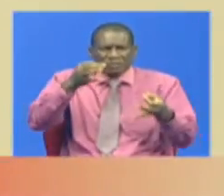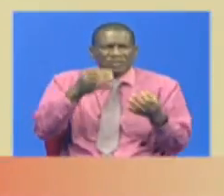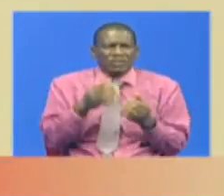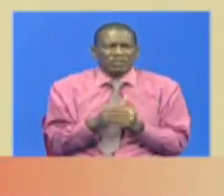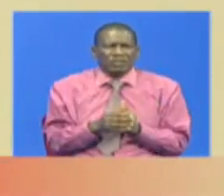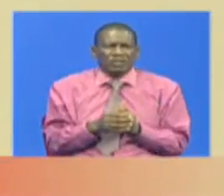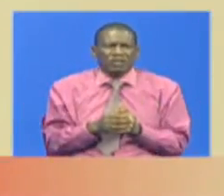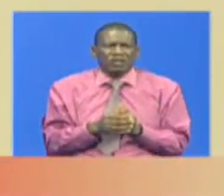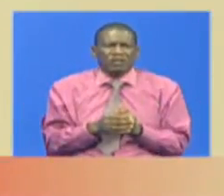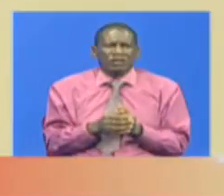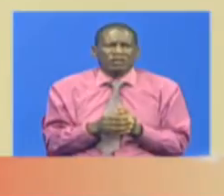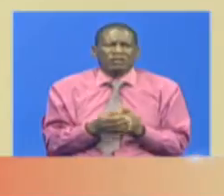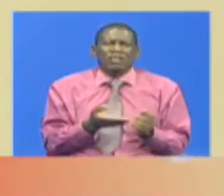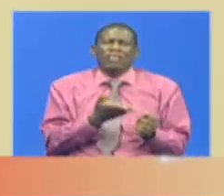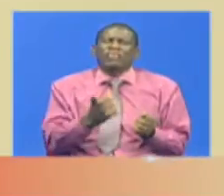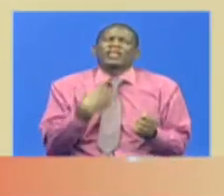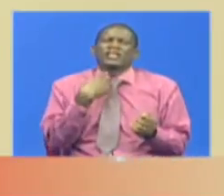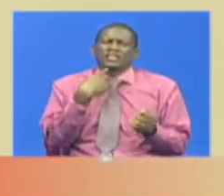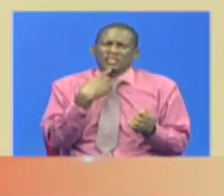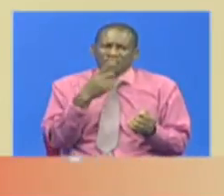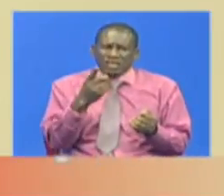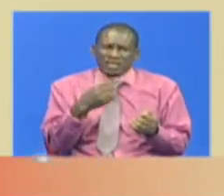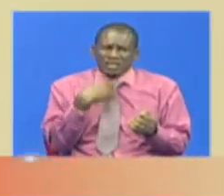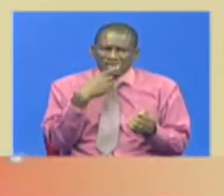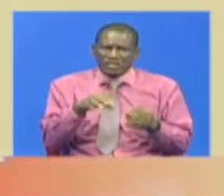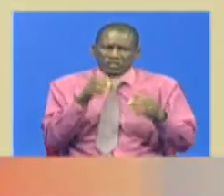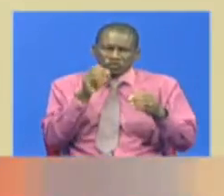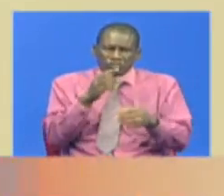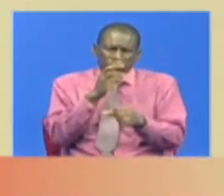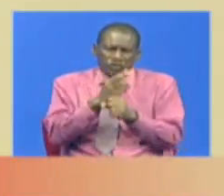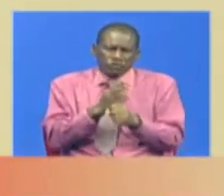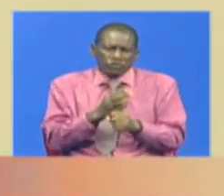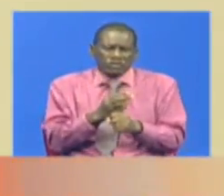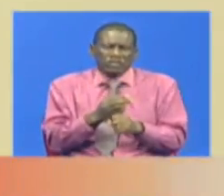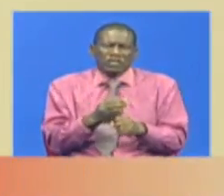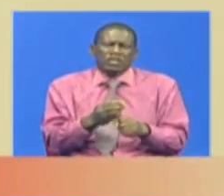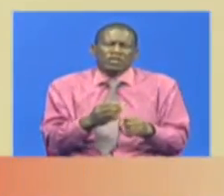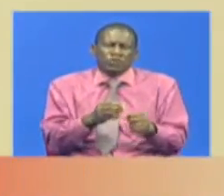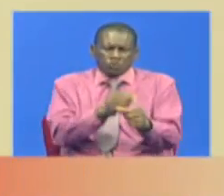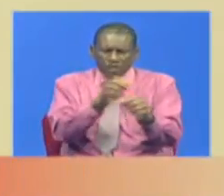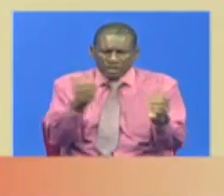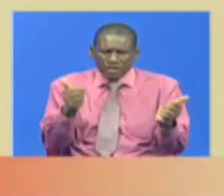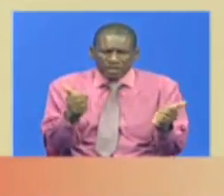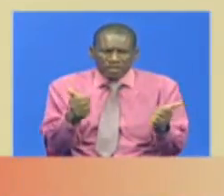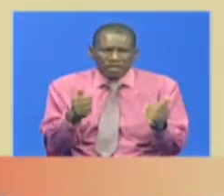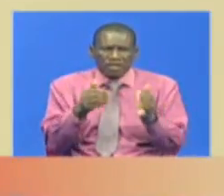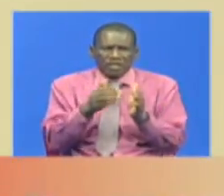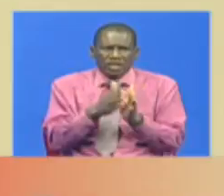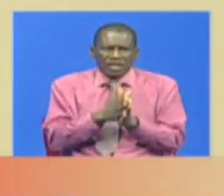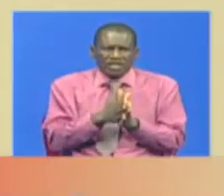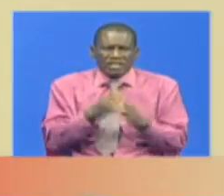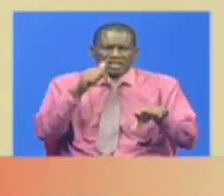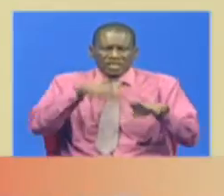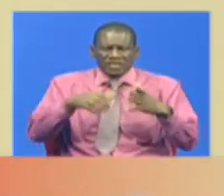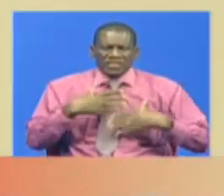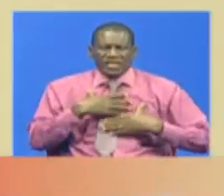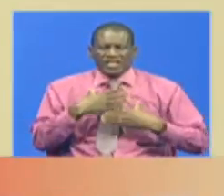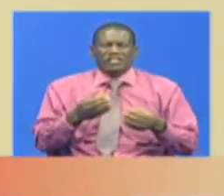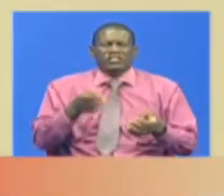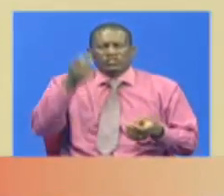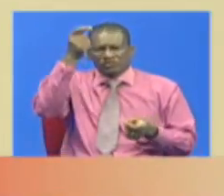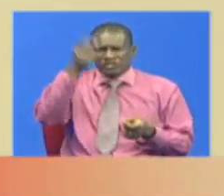the same should be exercised judiciously and in the interest of justice.